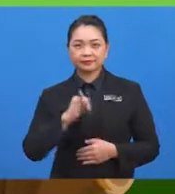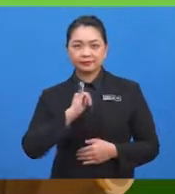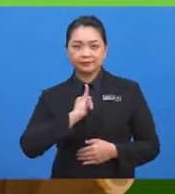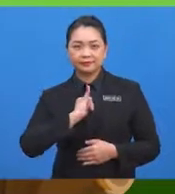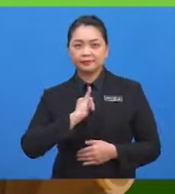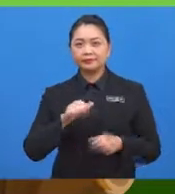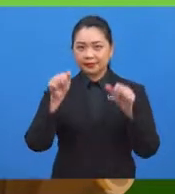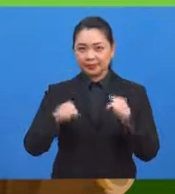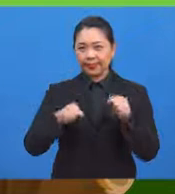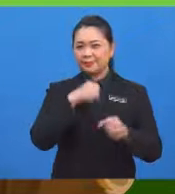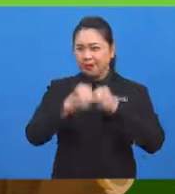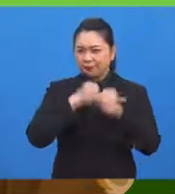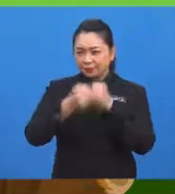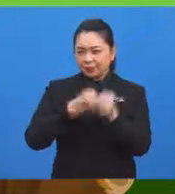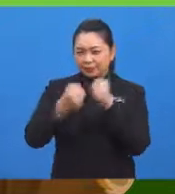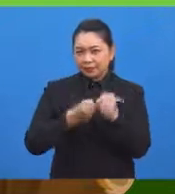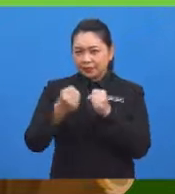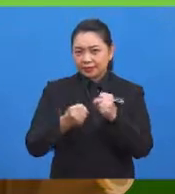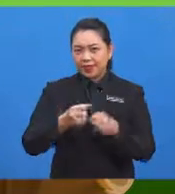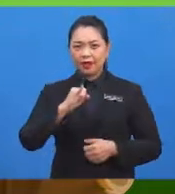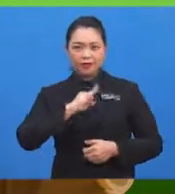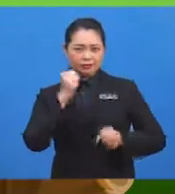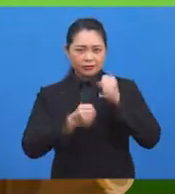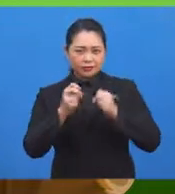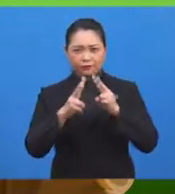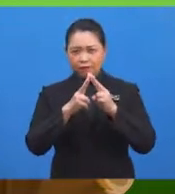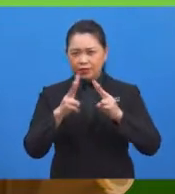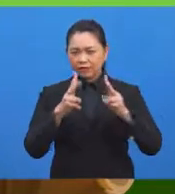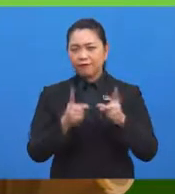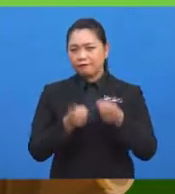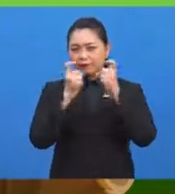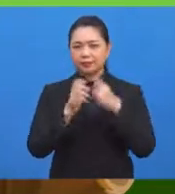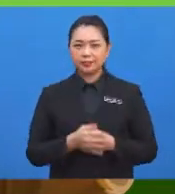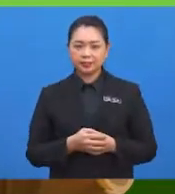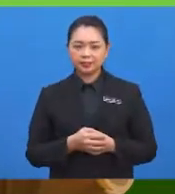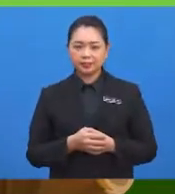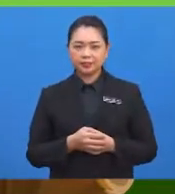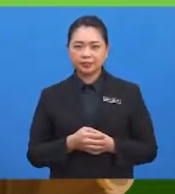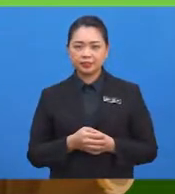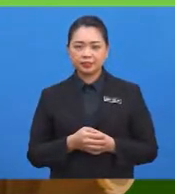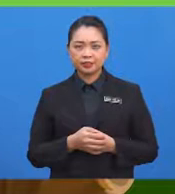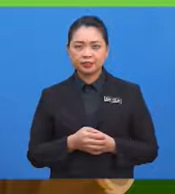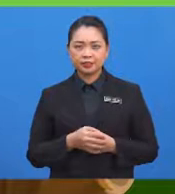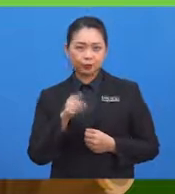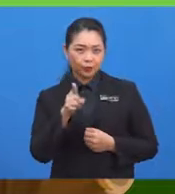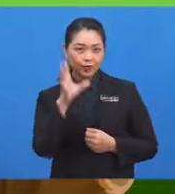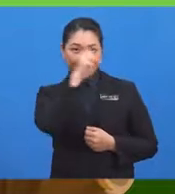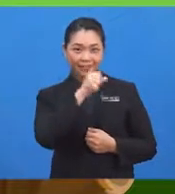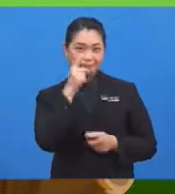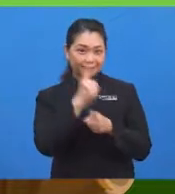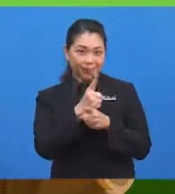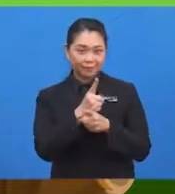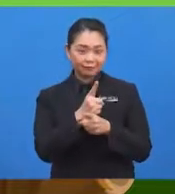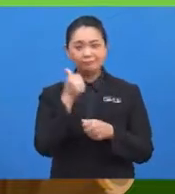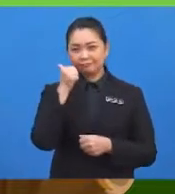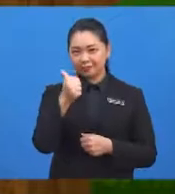I can run. I run very fast. Did you guess right?